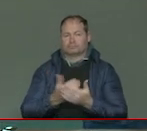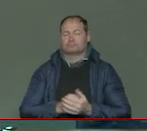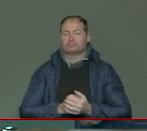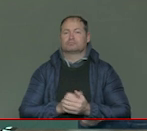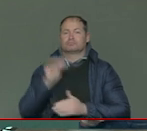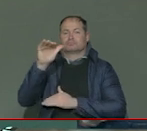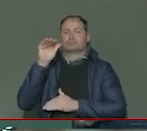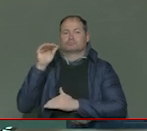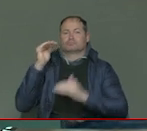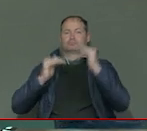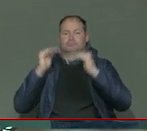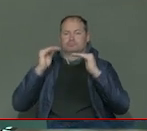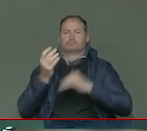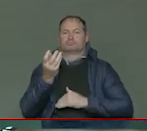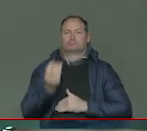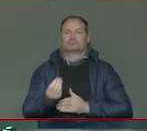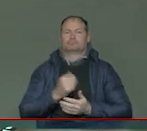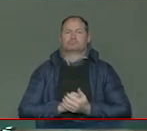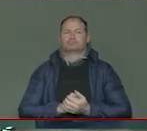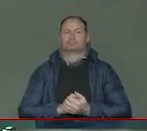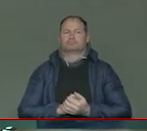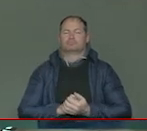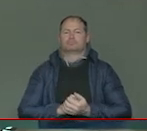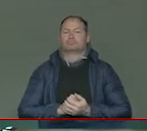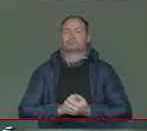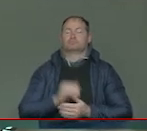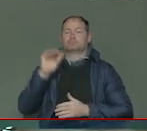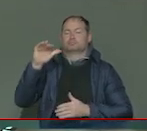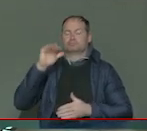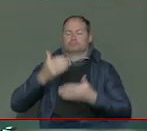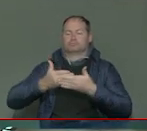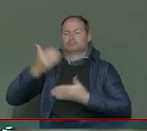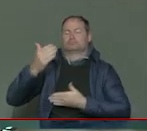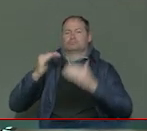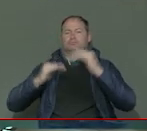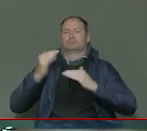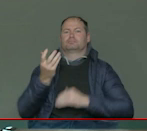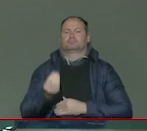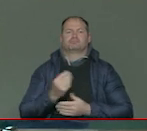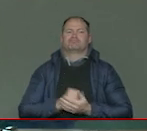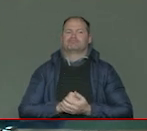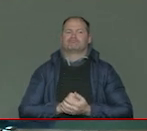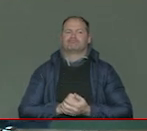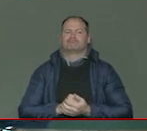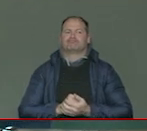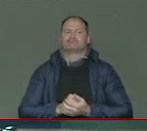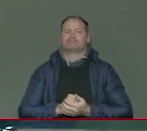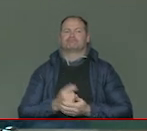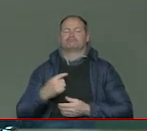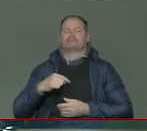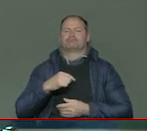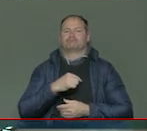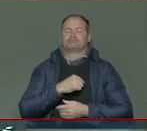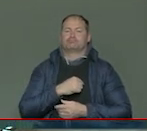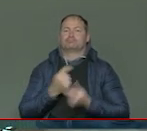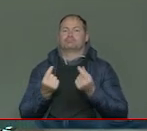balance and we don't have the bank statement balance. So that means we have to take our bank balance over to